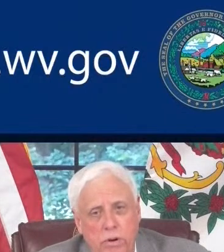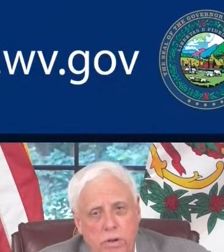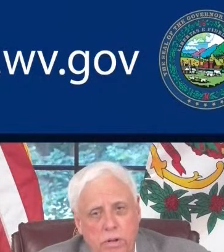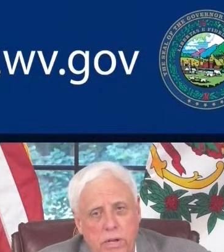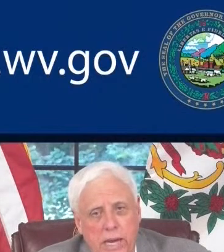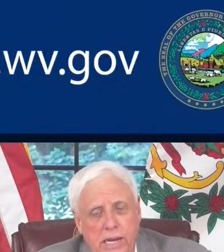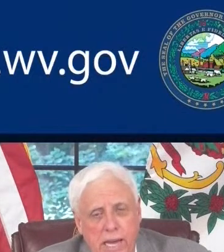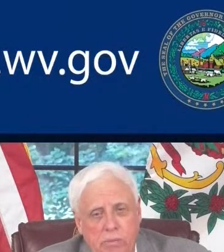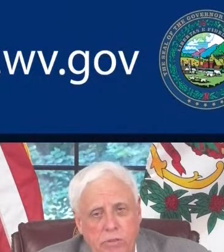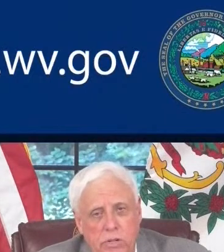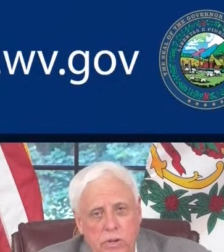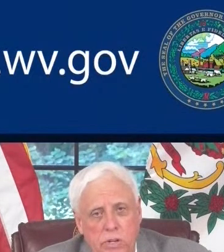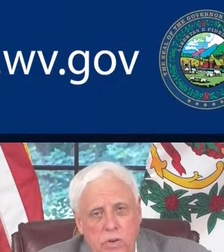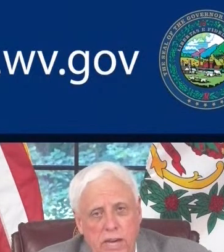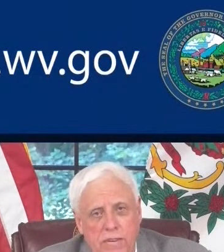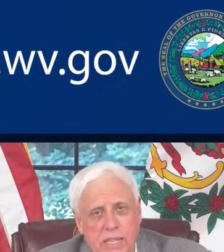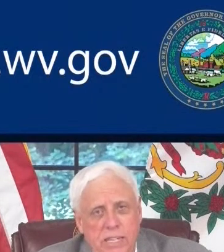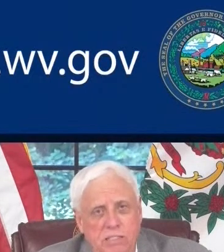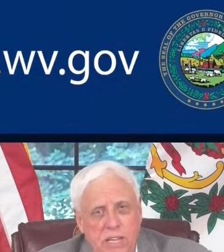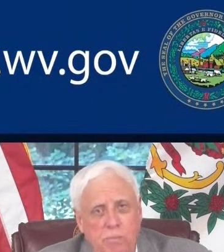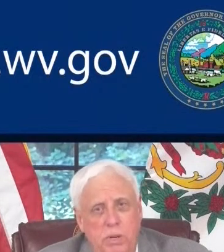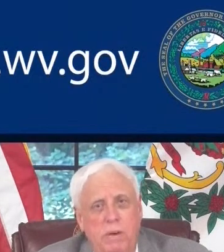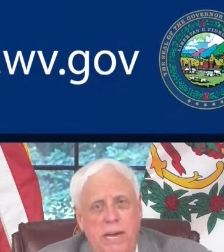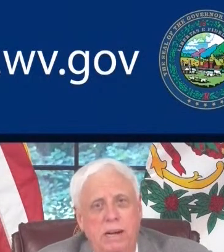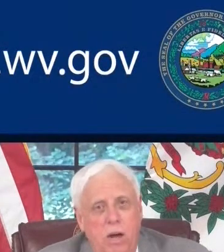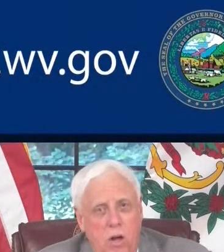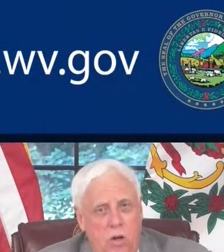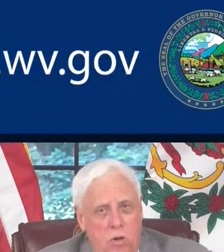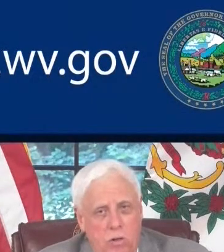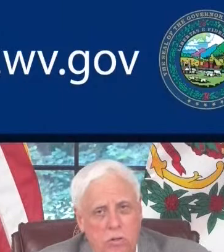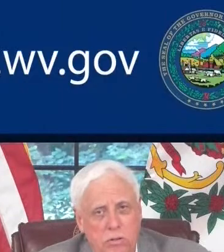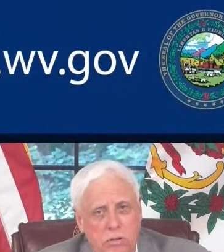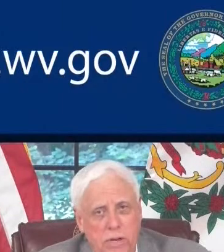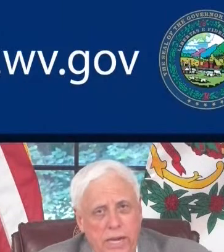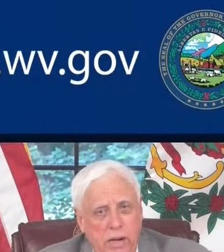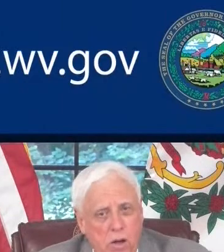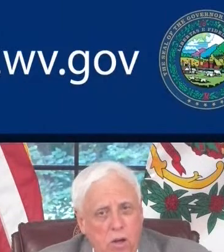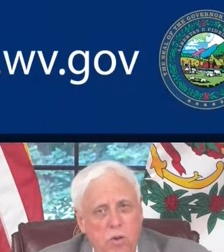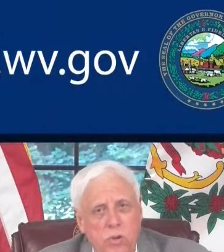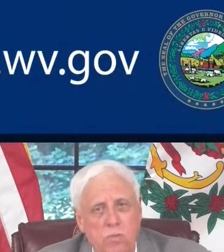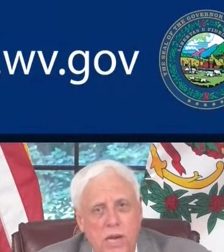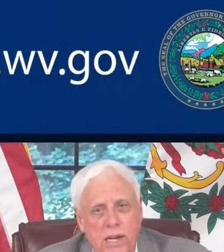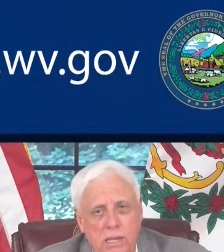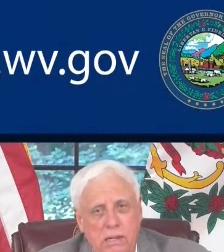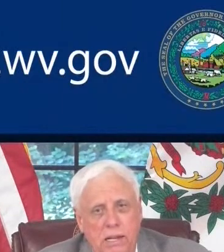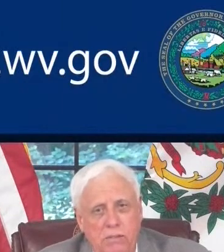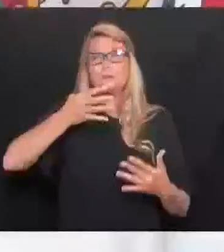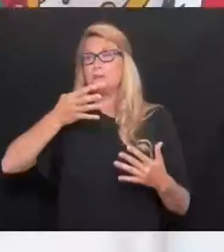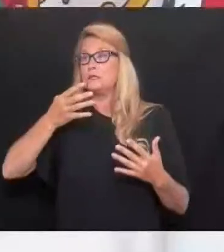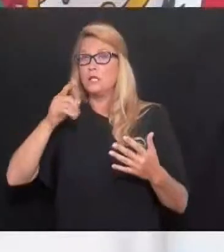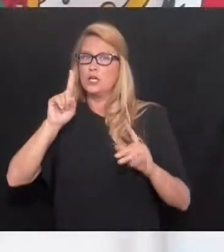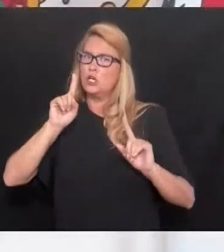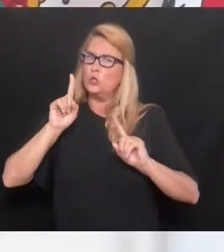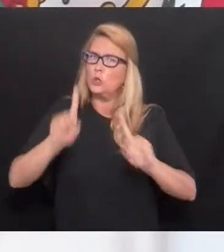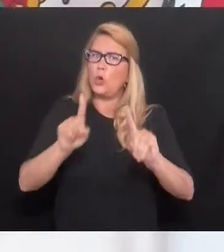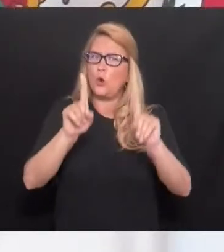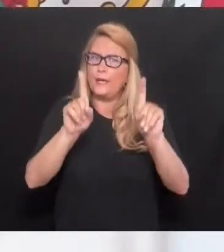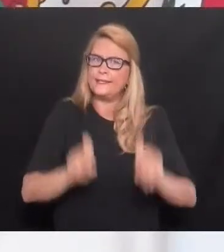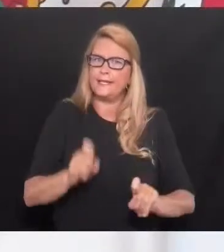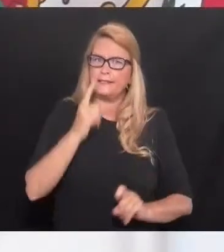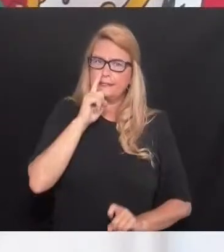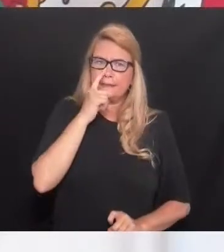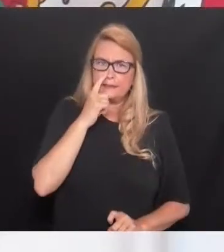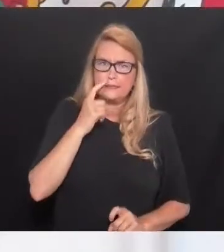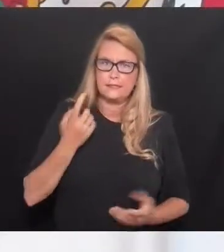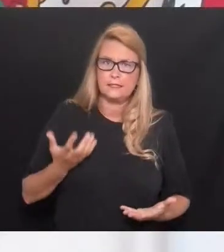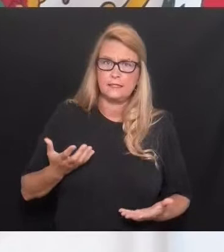older, and absolutely you have any symptom at all, you've got to get tested. It doesn't